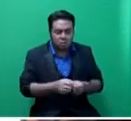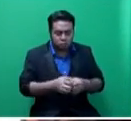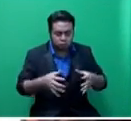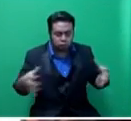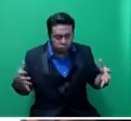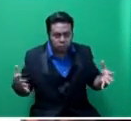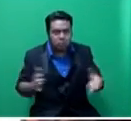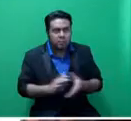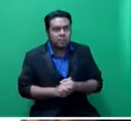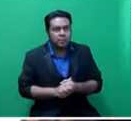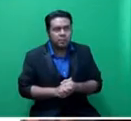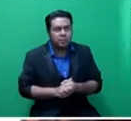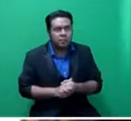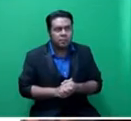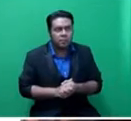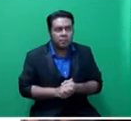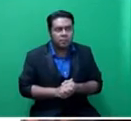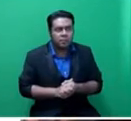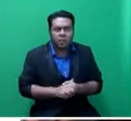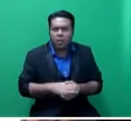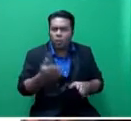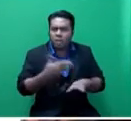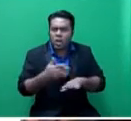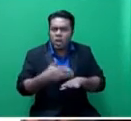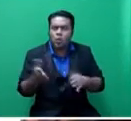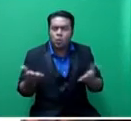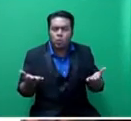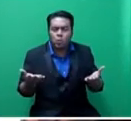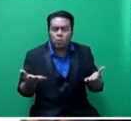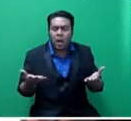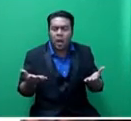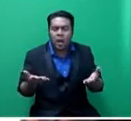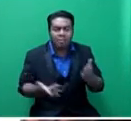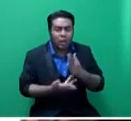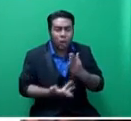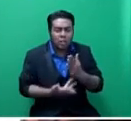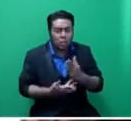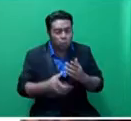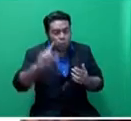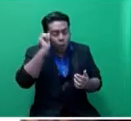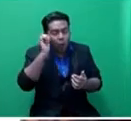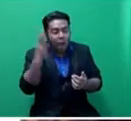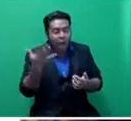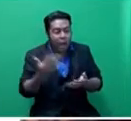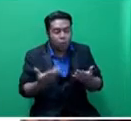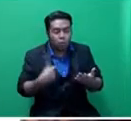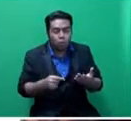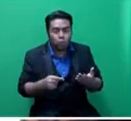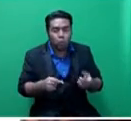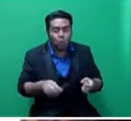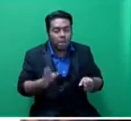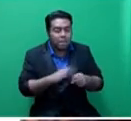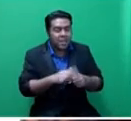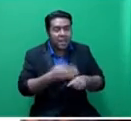technology on embryo transfer, Mr. Speaker, sir. The technology is already here, and